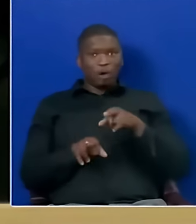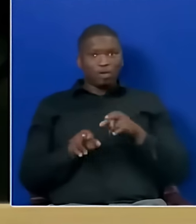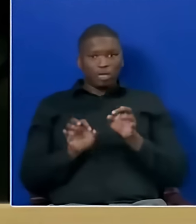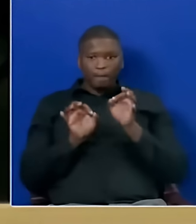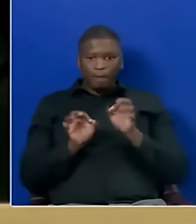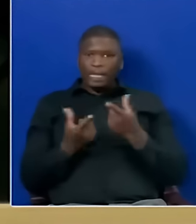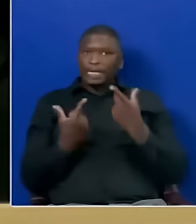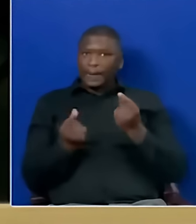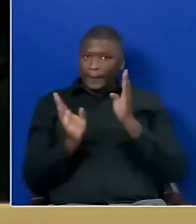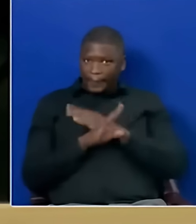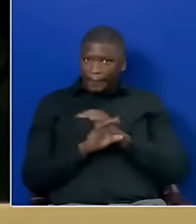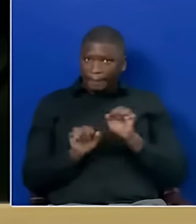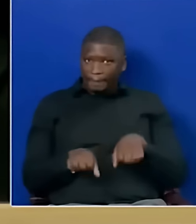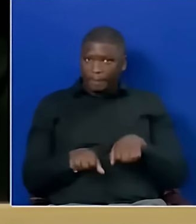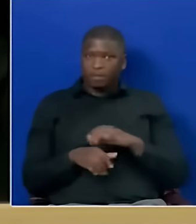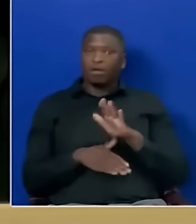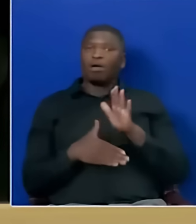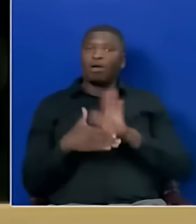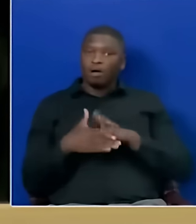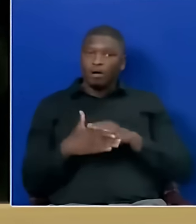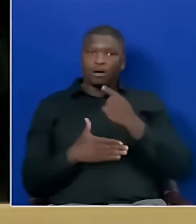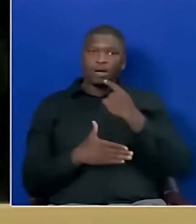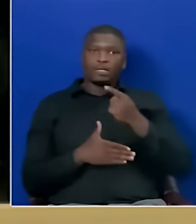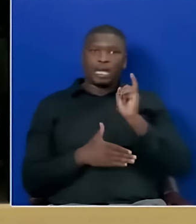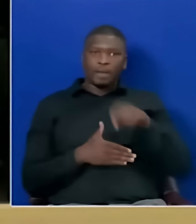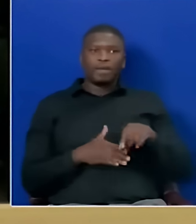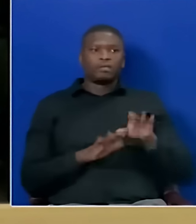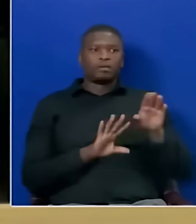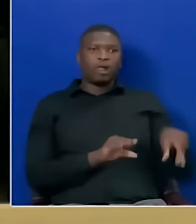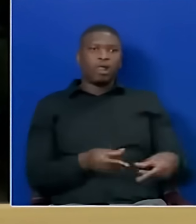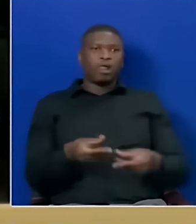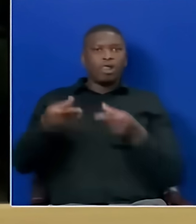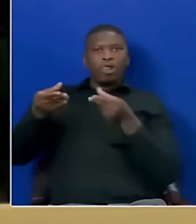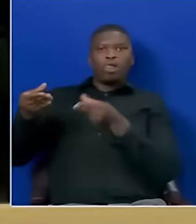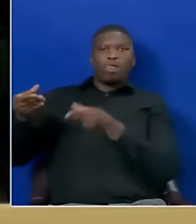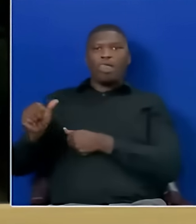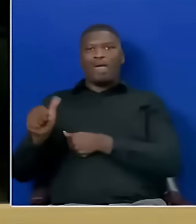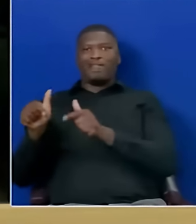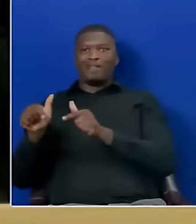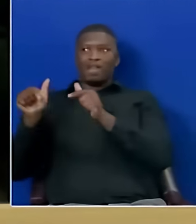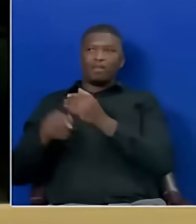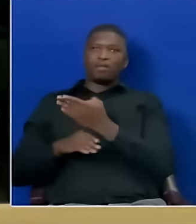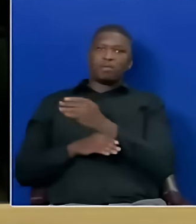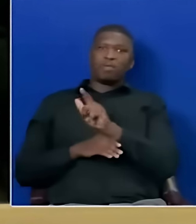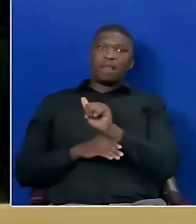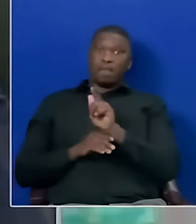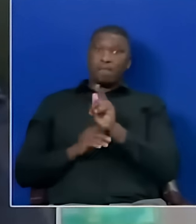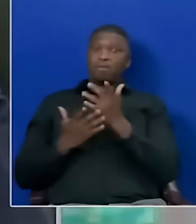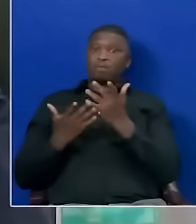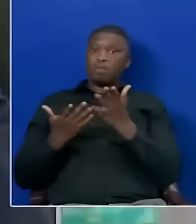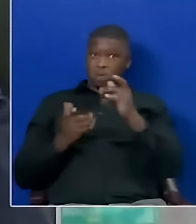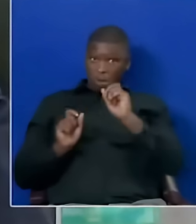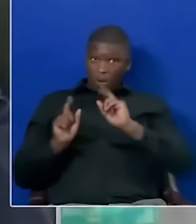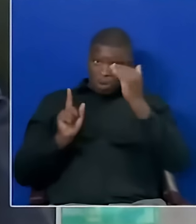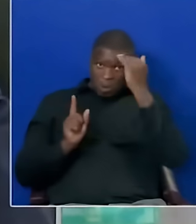was resolved that the cases be taken to another lab in KwaZulu-Natal. Are you aware of that? I